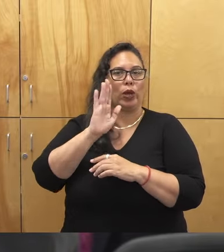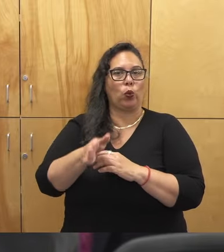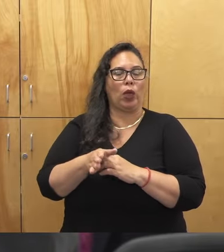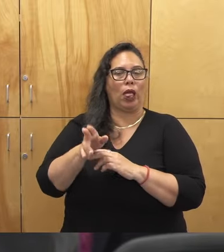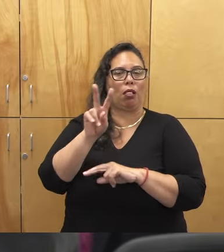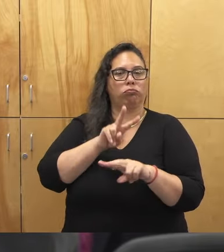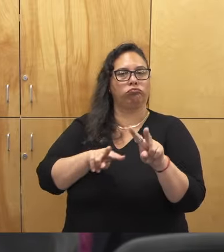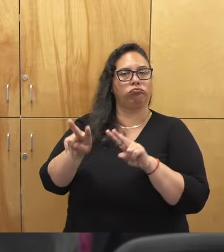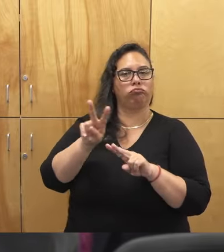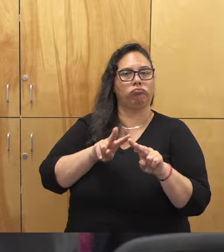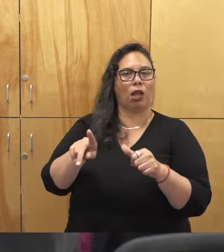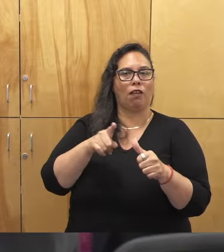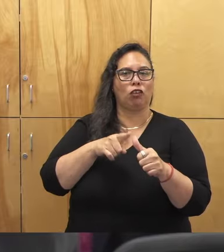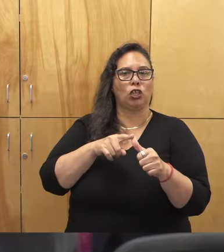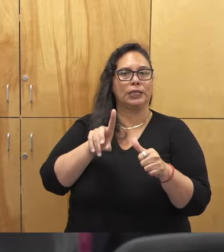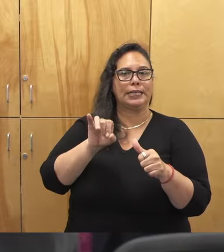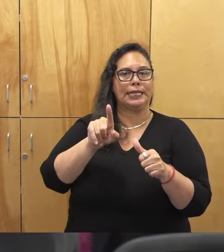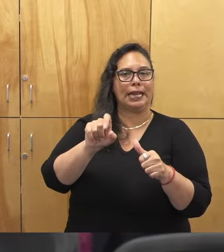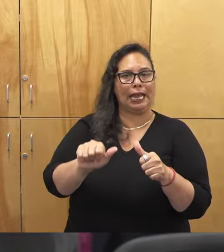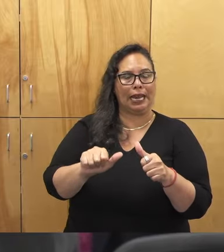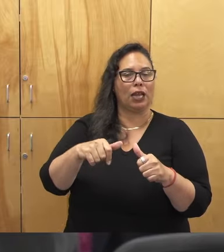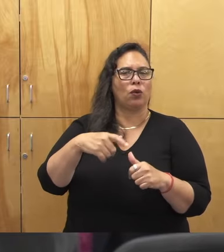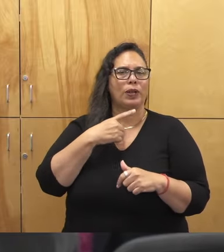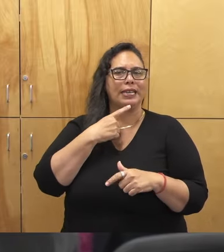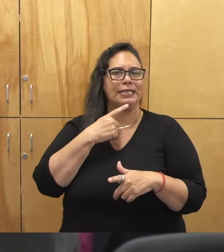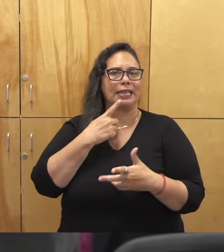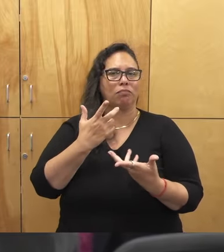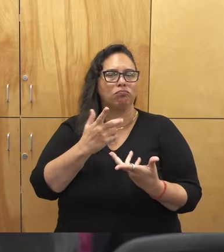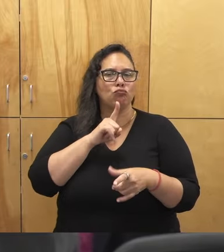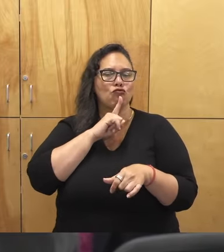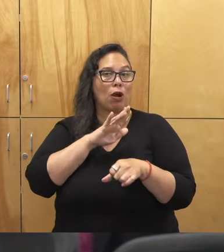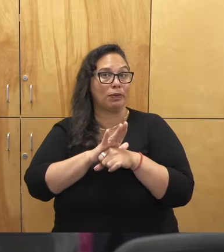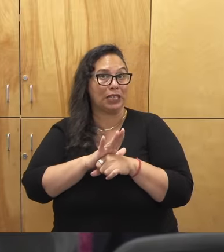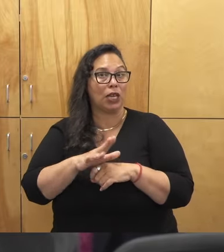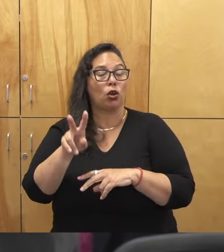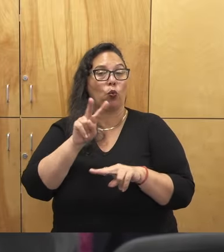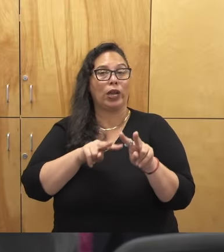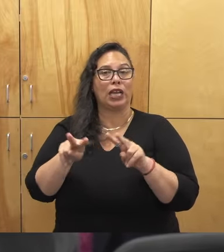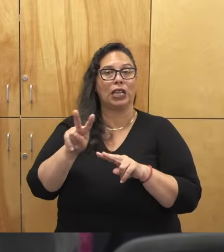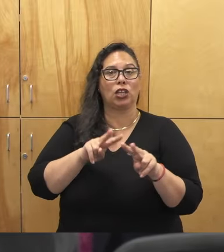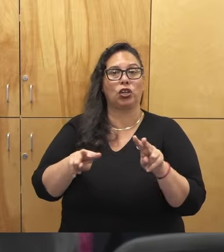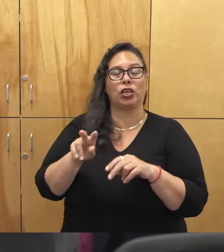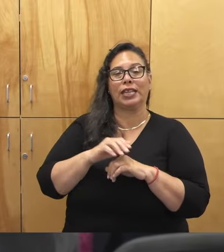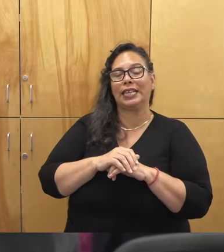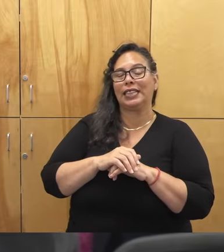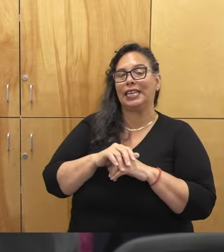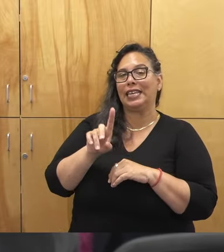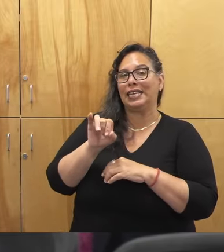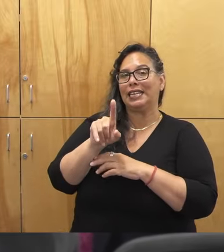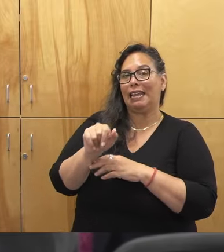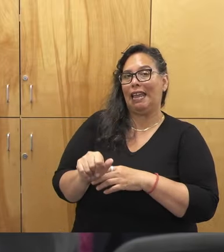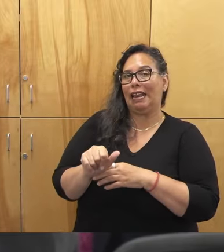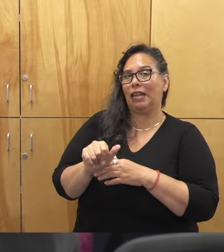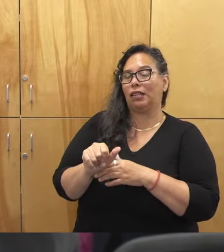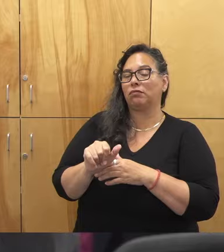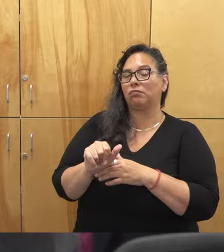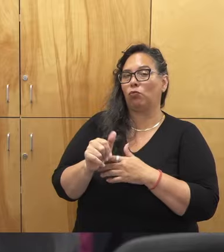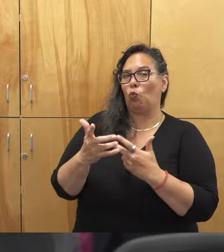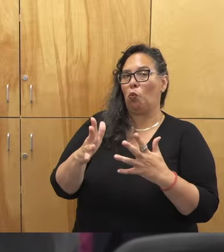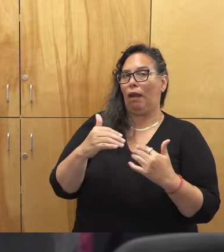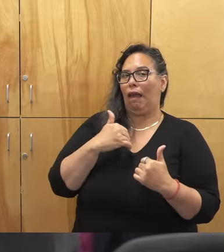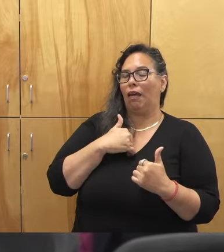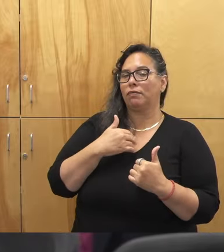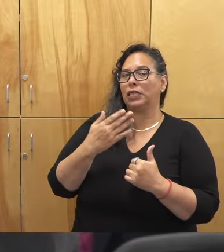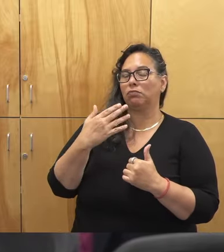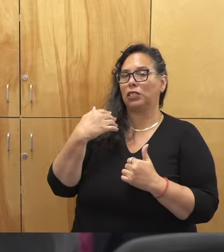at FIRSTA data, for example. And when I say promising, we did look at the FIRSTA data that has come in, and that is looking